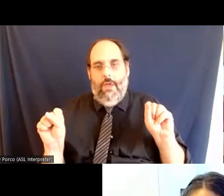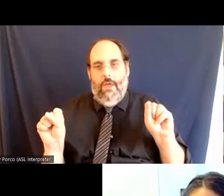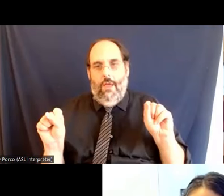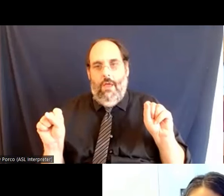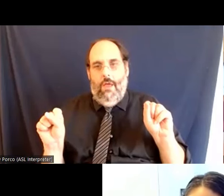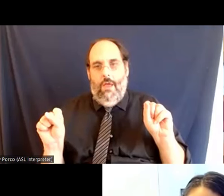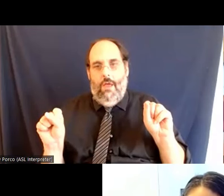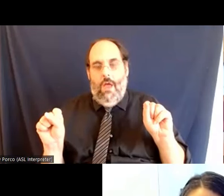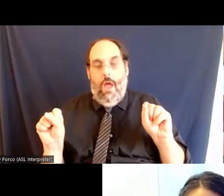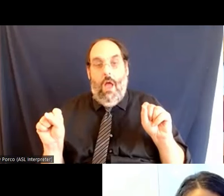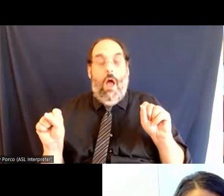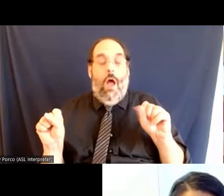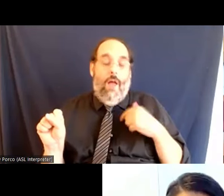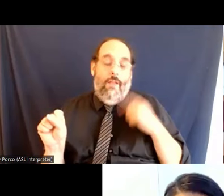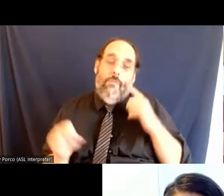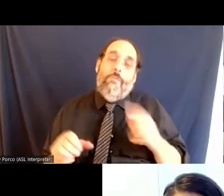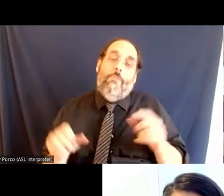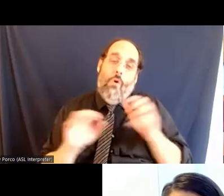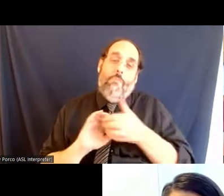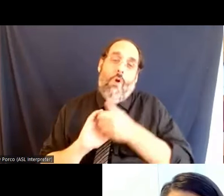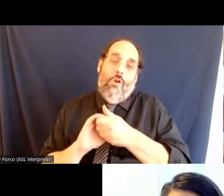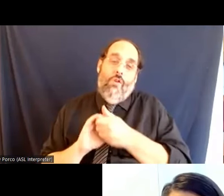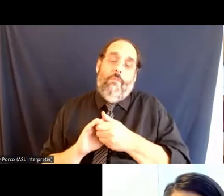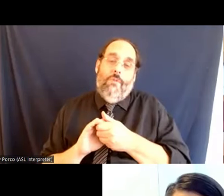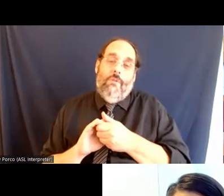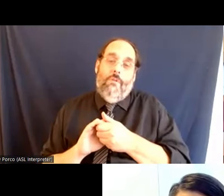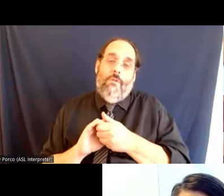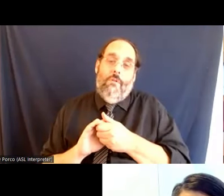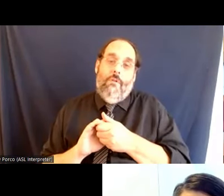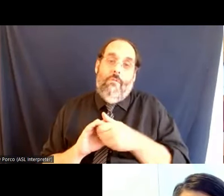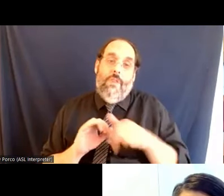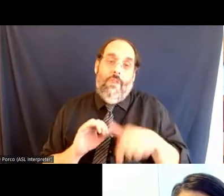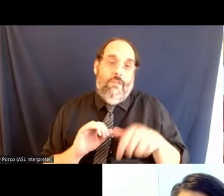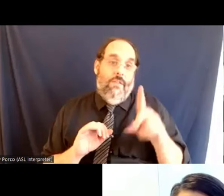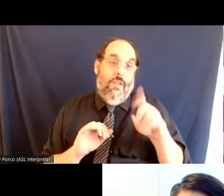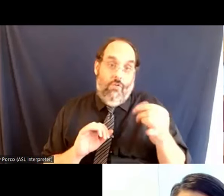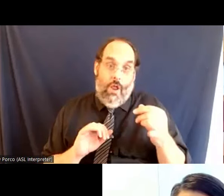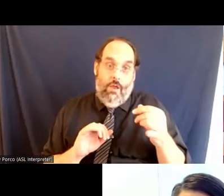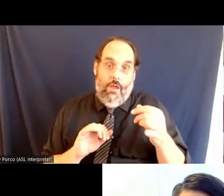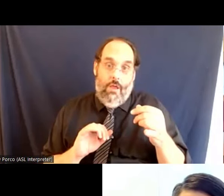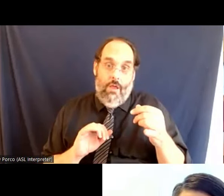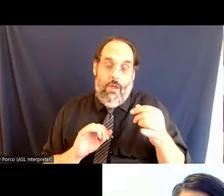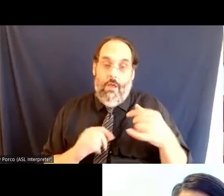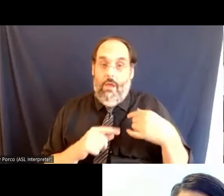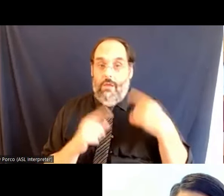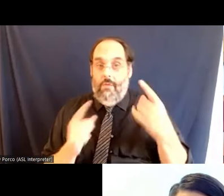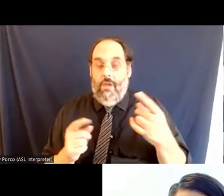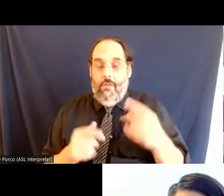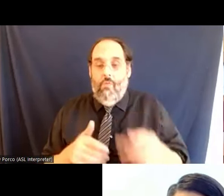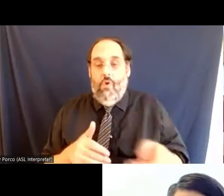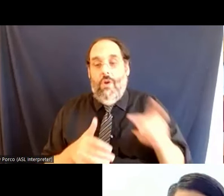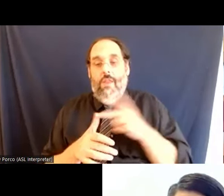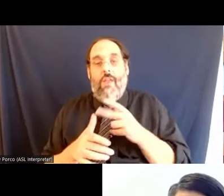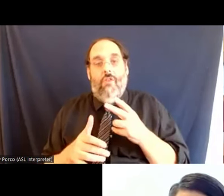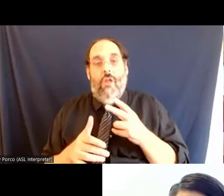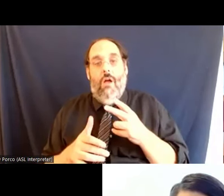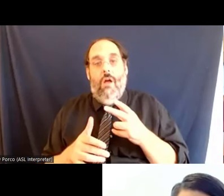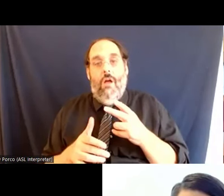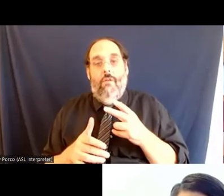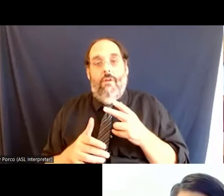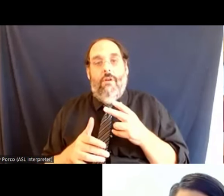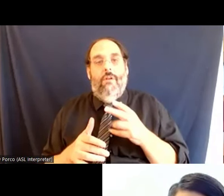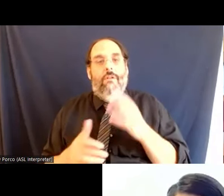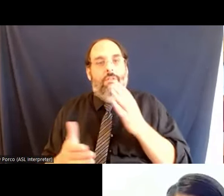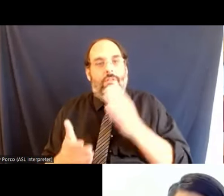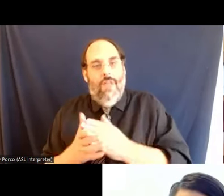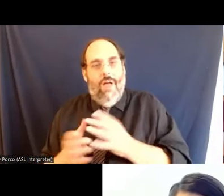I think one of the most important partnerships with this Department of Justice has been the prioritization of combating hate